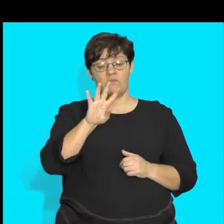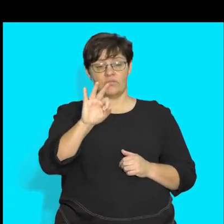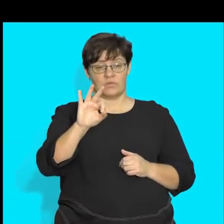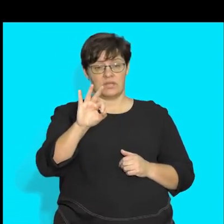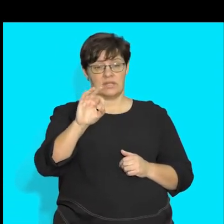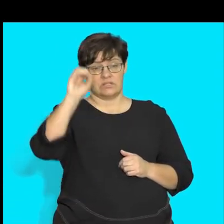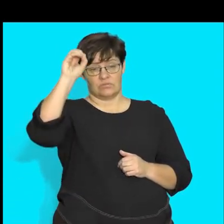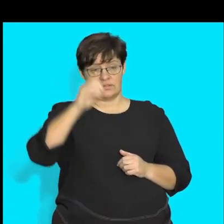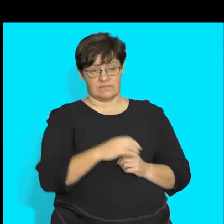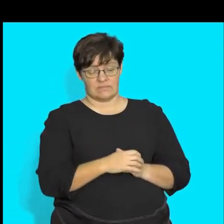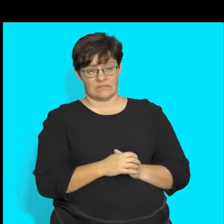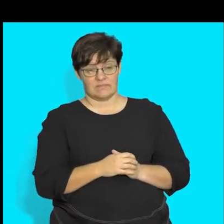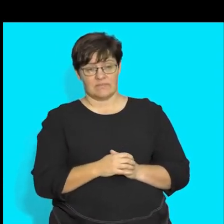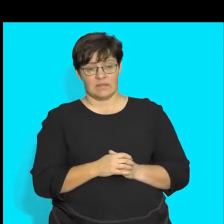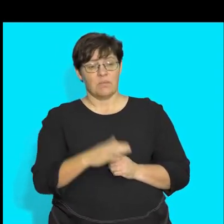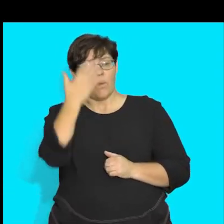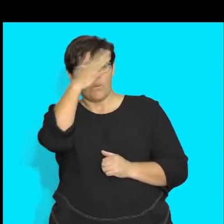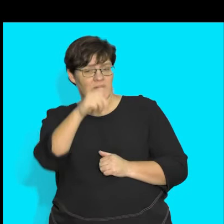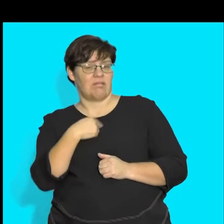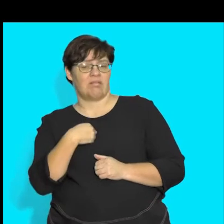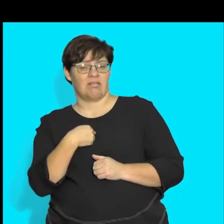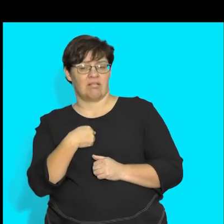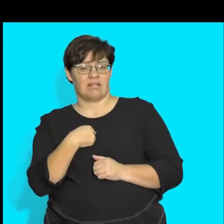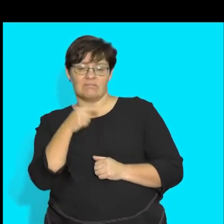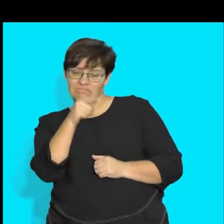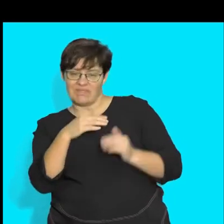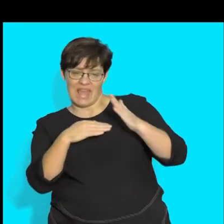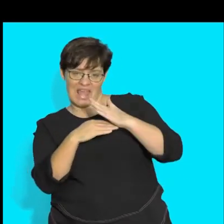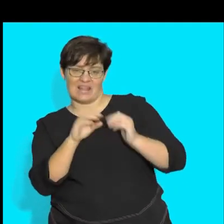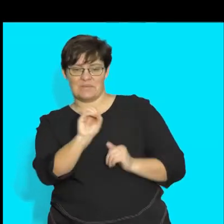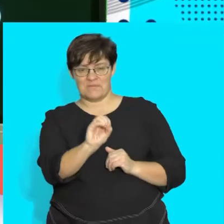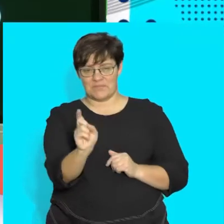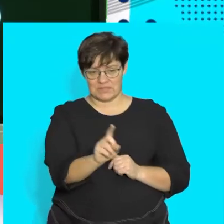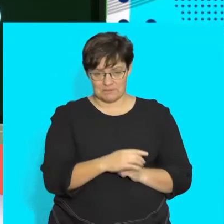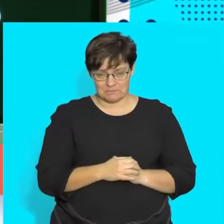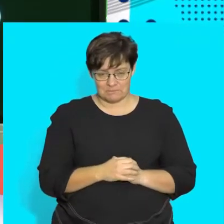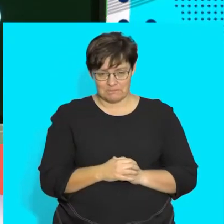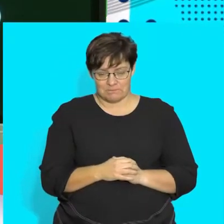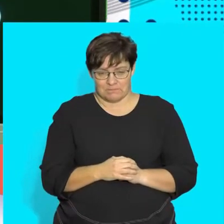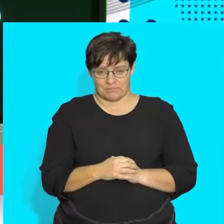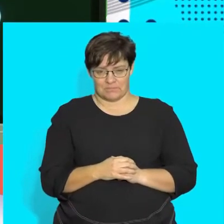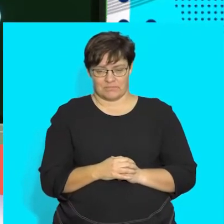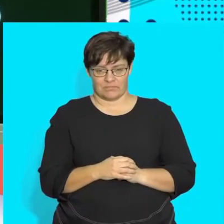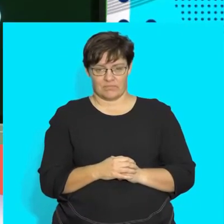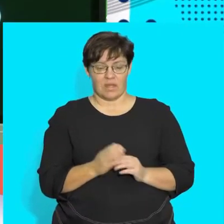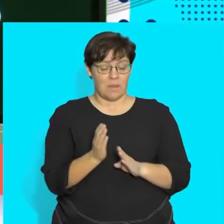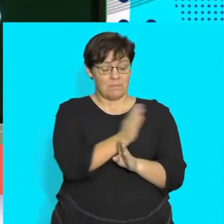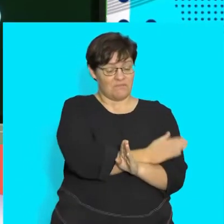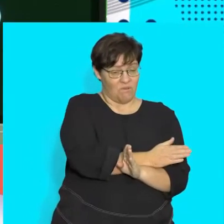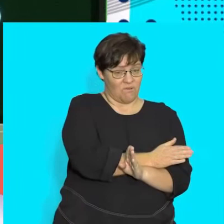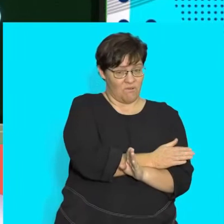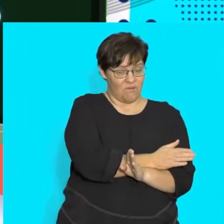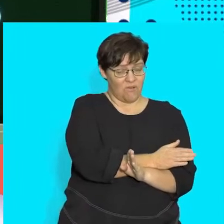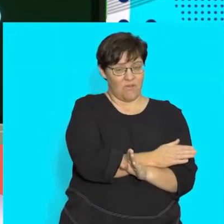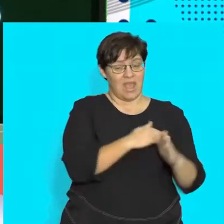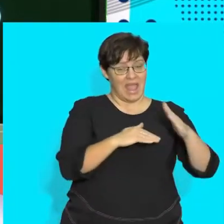63,43 degrees. And so I know what that angle is. I started on the previous question with the